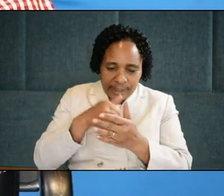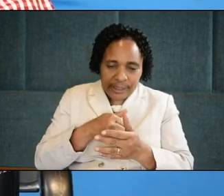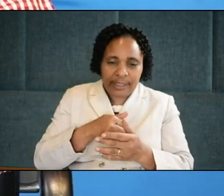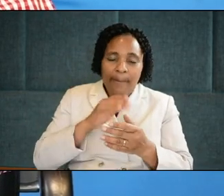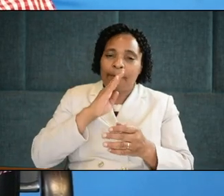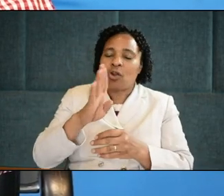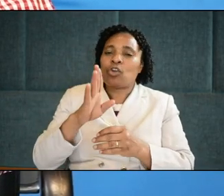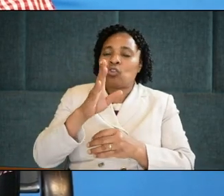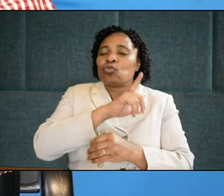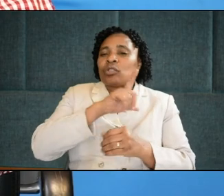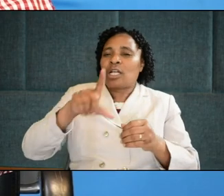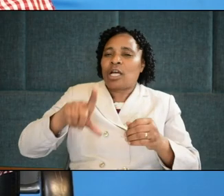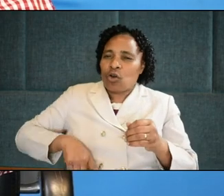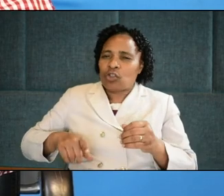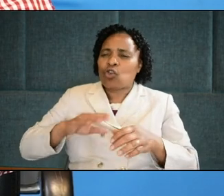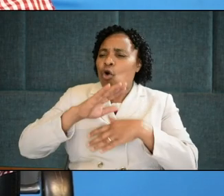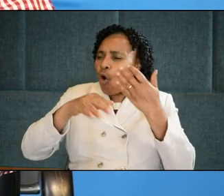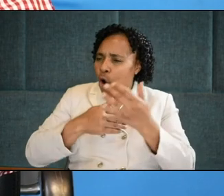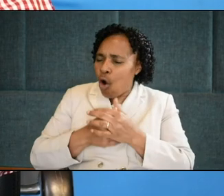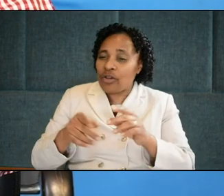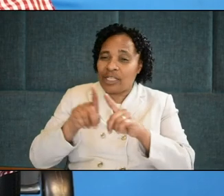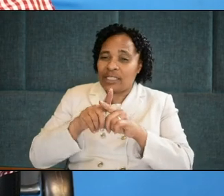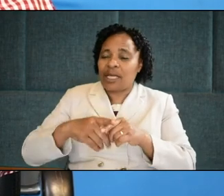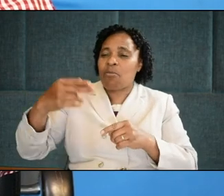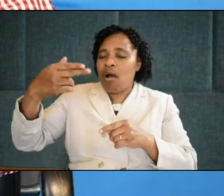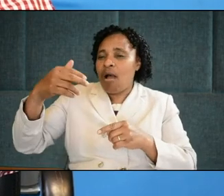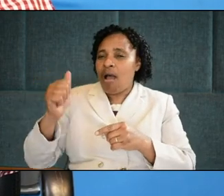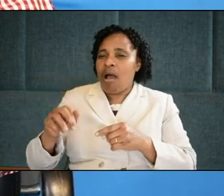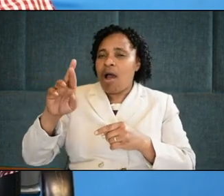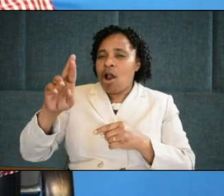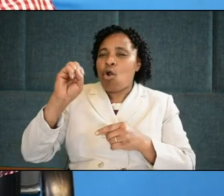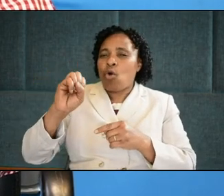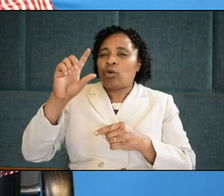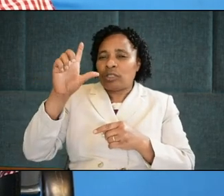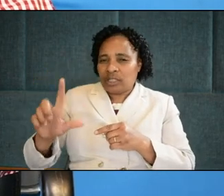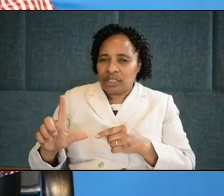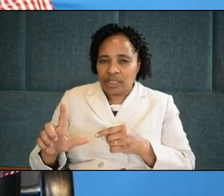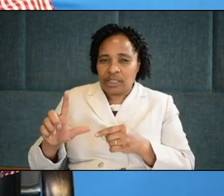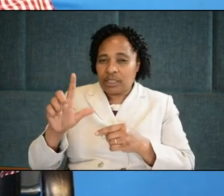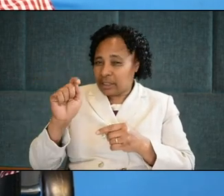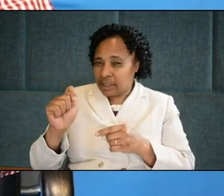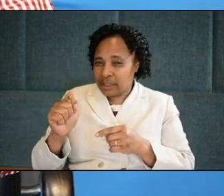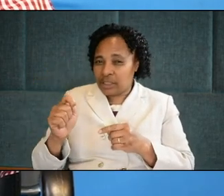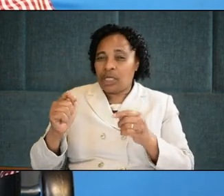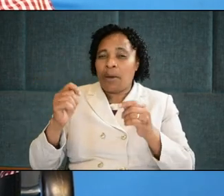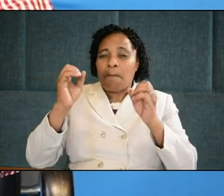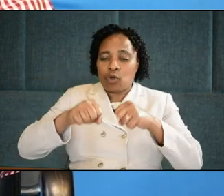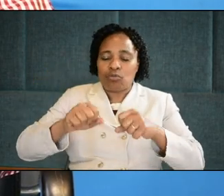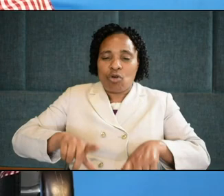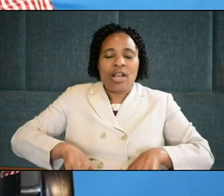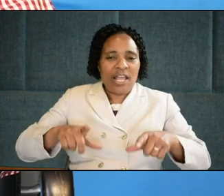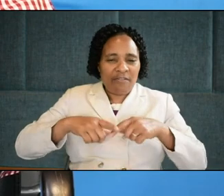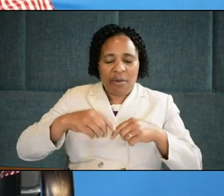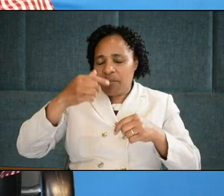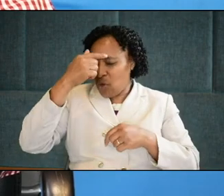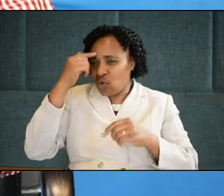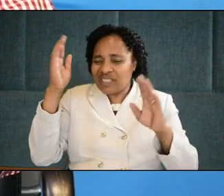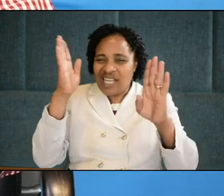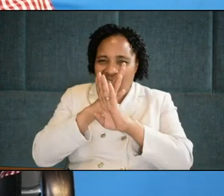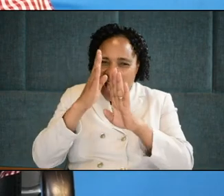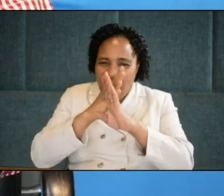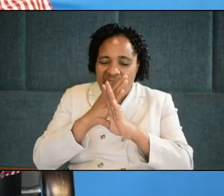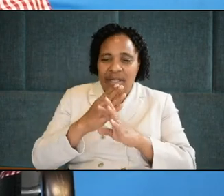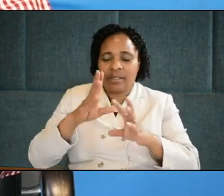the harlot, and all who are with her in the house shall live, because she hid the messengers